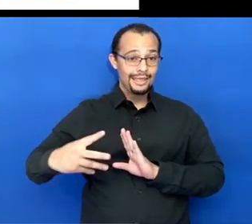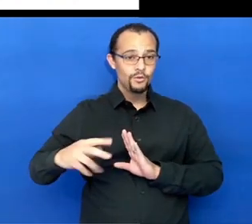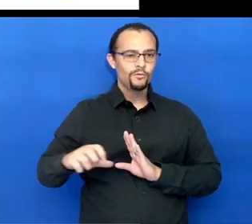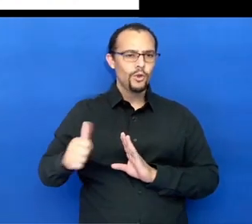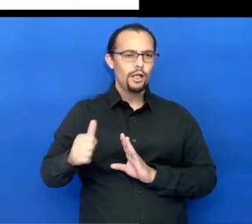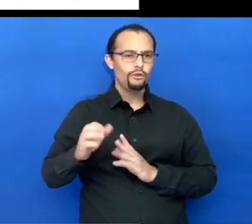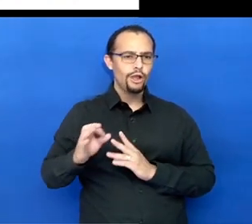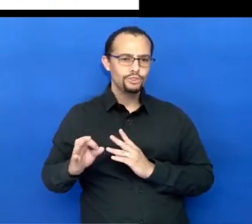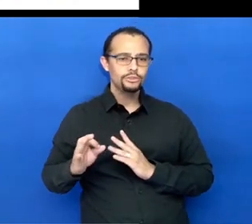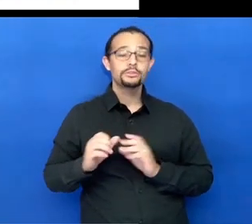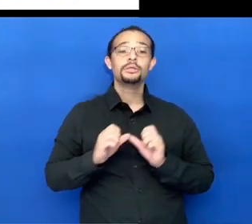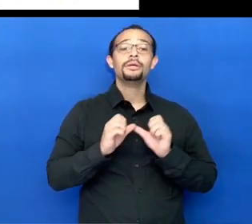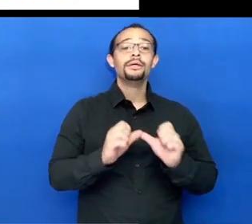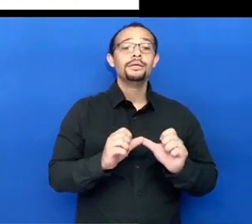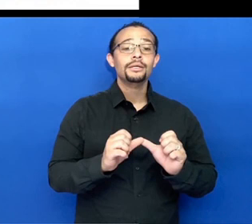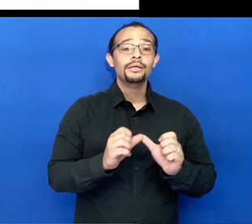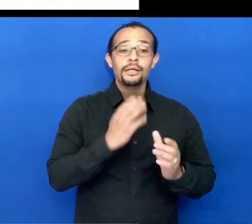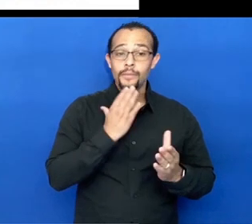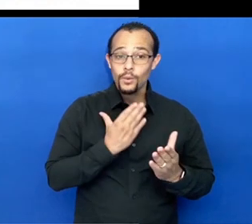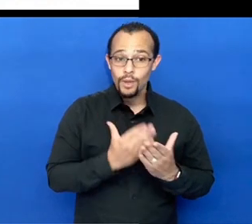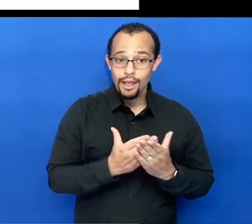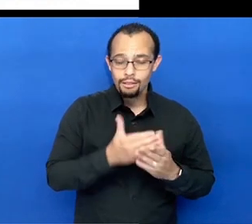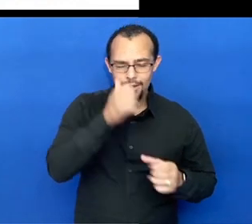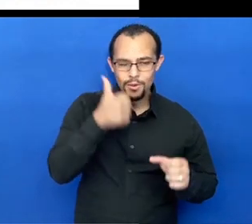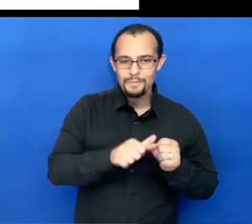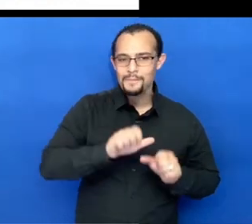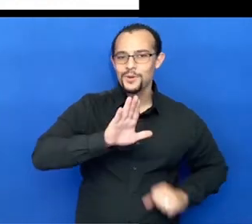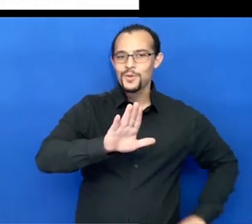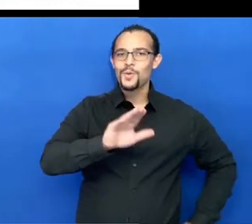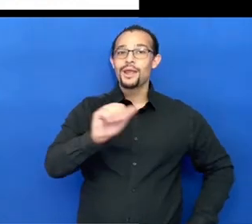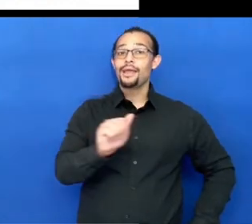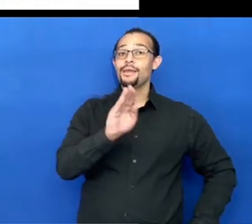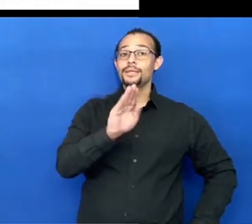that we displayed for additional offerings.